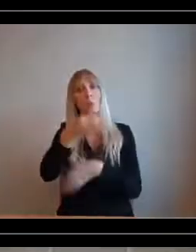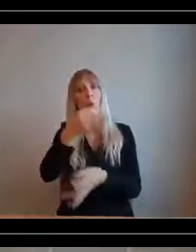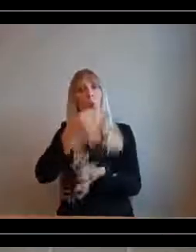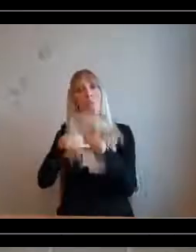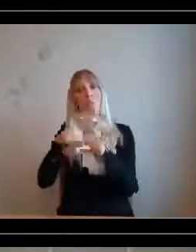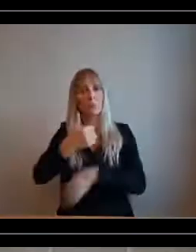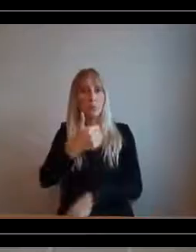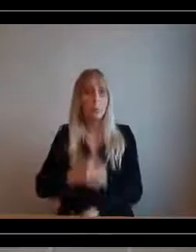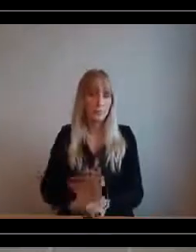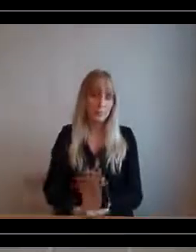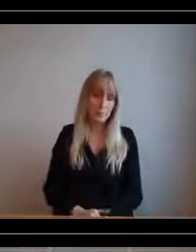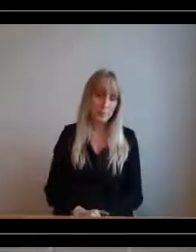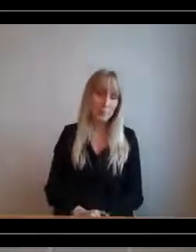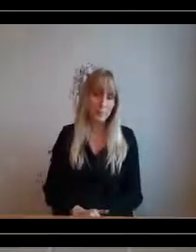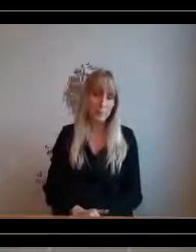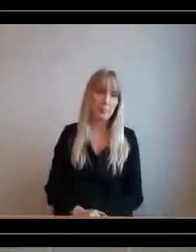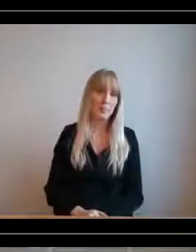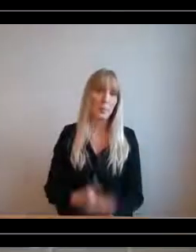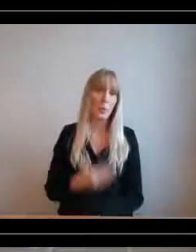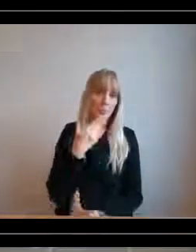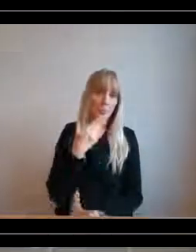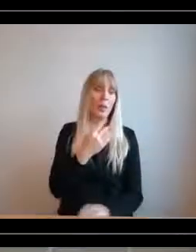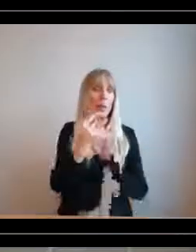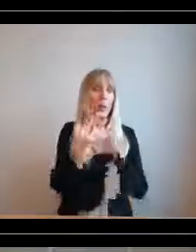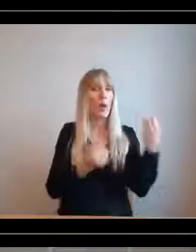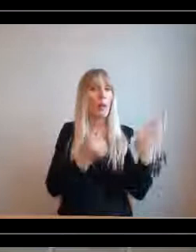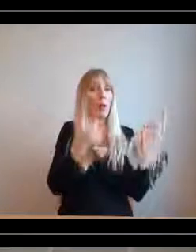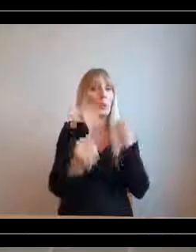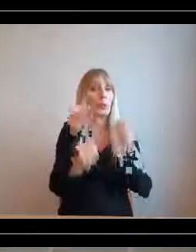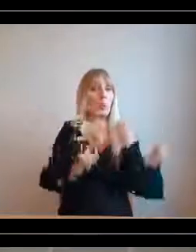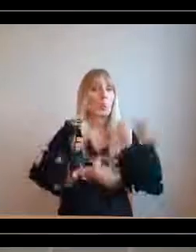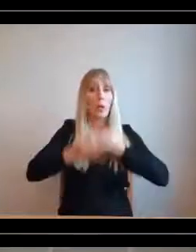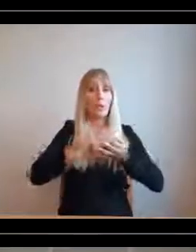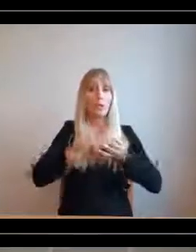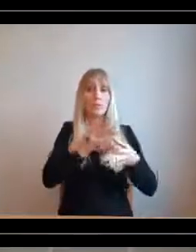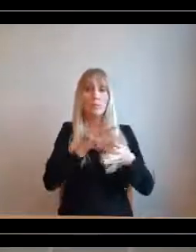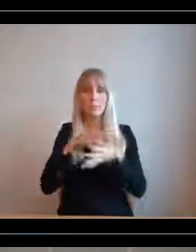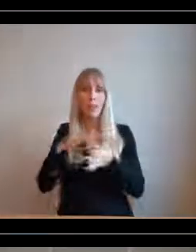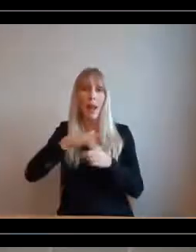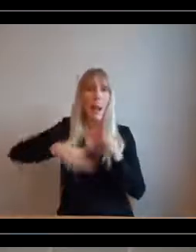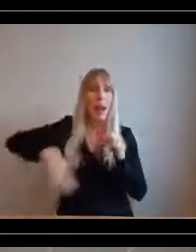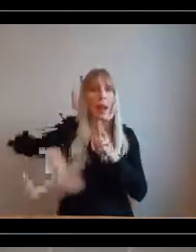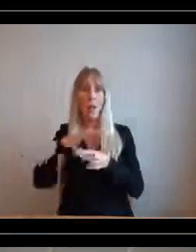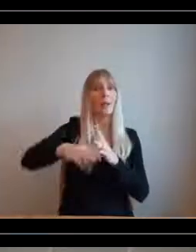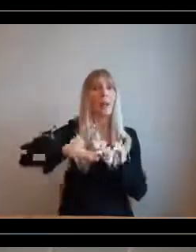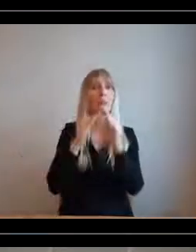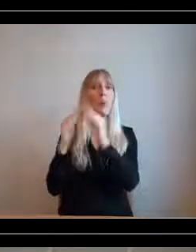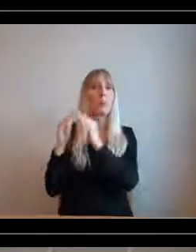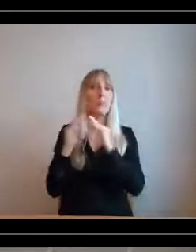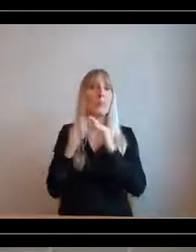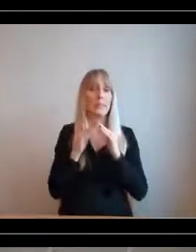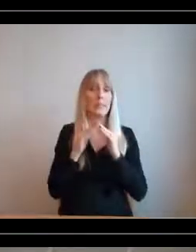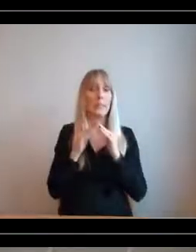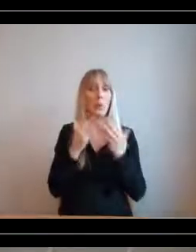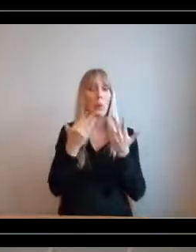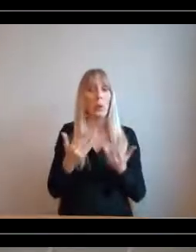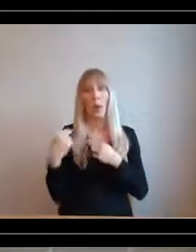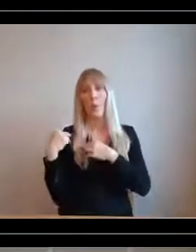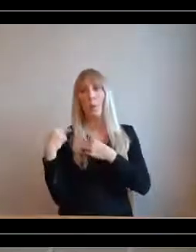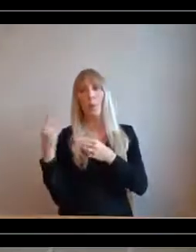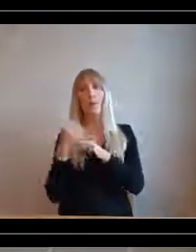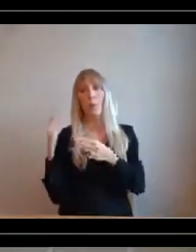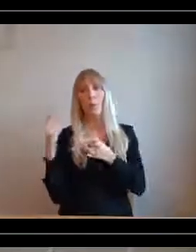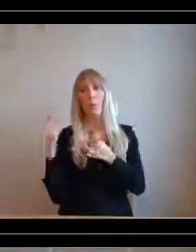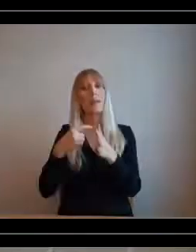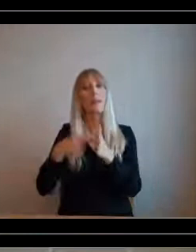questions. So thank you to everybody who's asked questions about land and property. Moving on, Gary, a question for